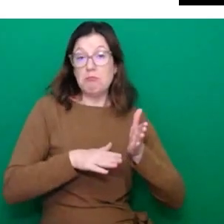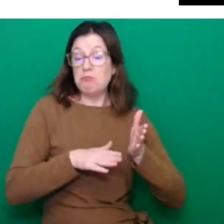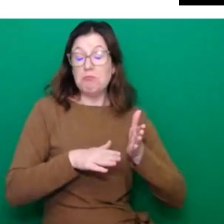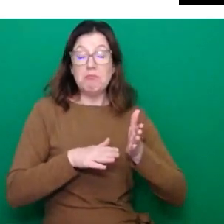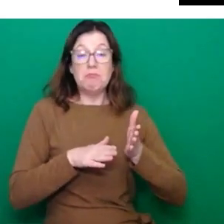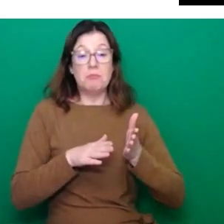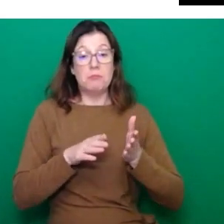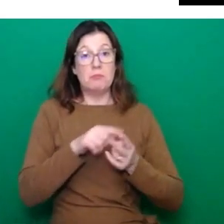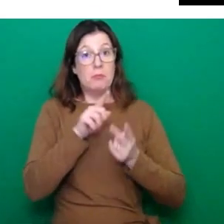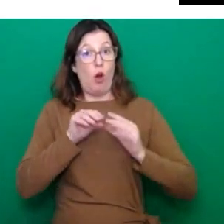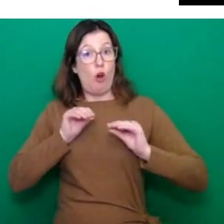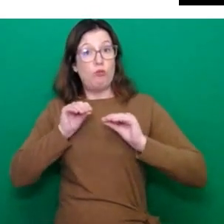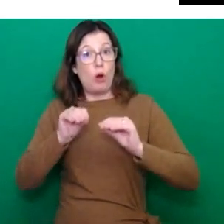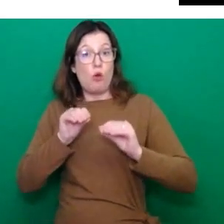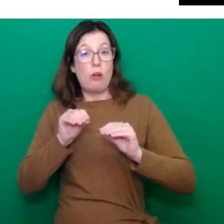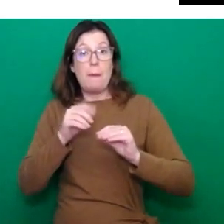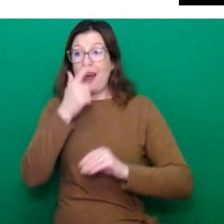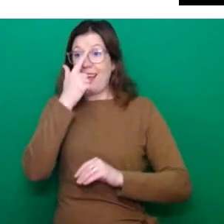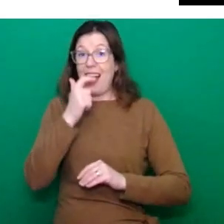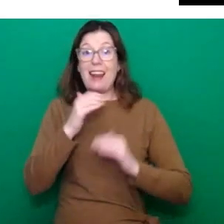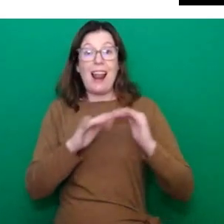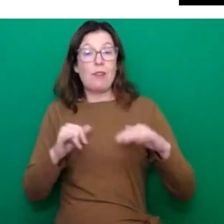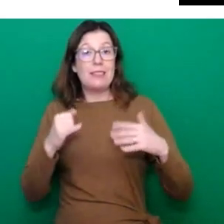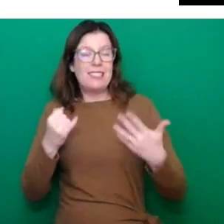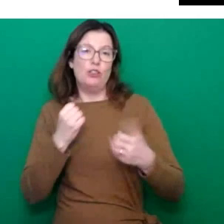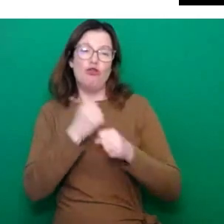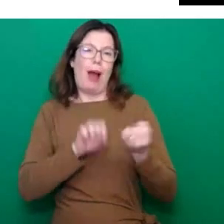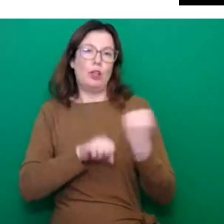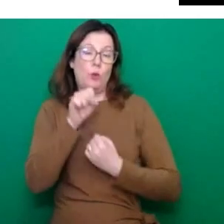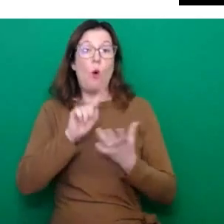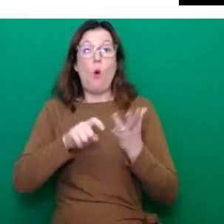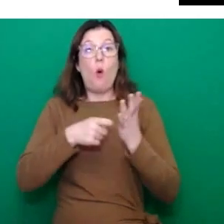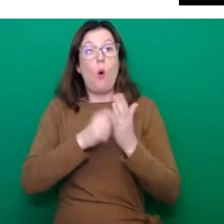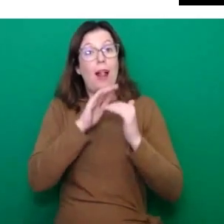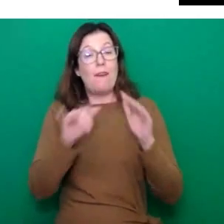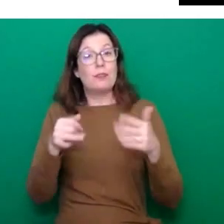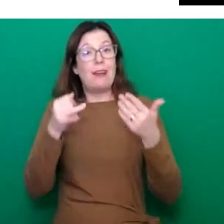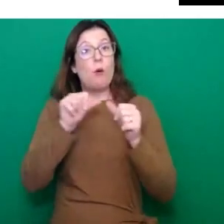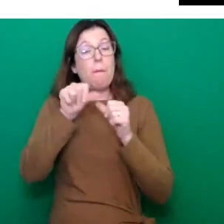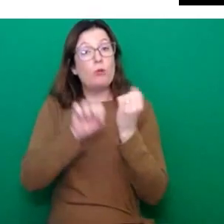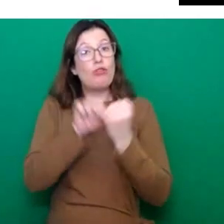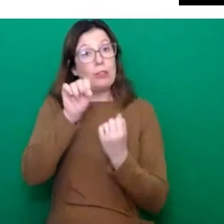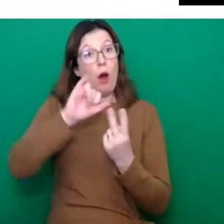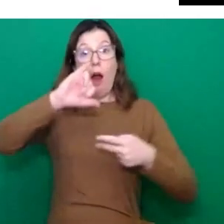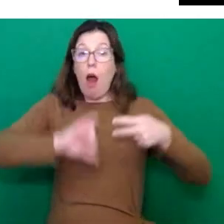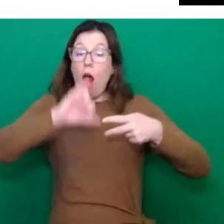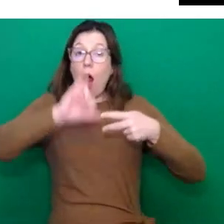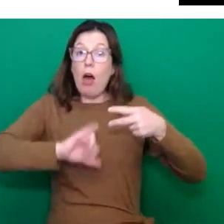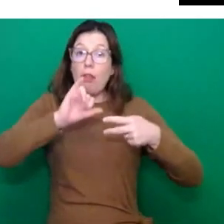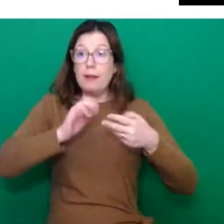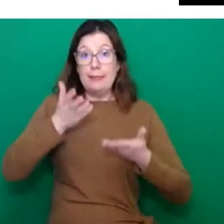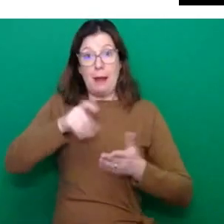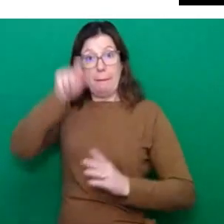and the programme can be taken at either a level 6, which is a graduate level, or a level 7 postgraduate level based on